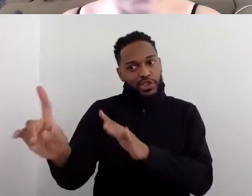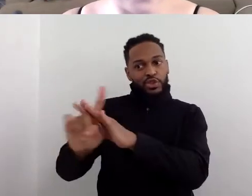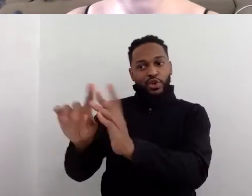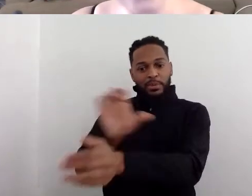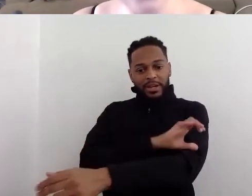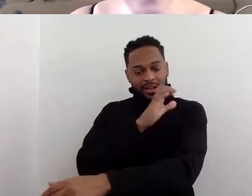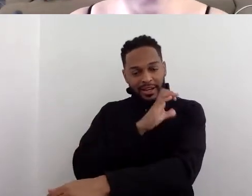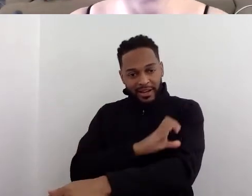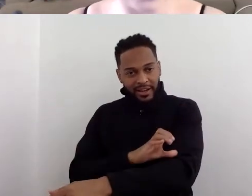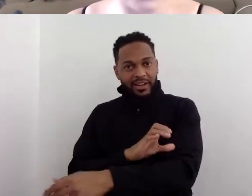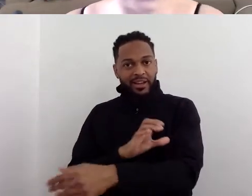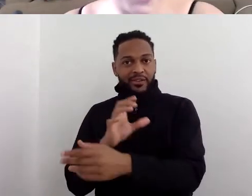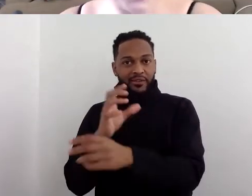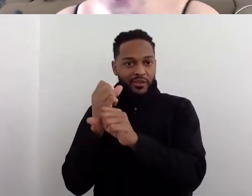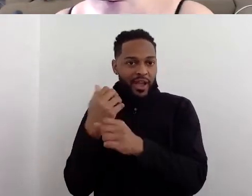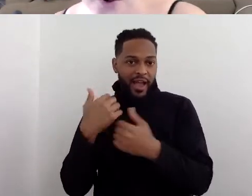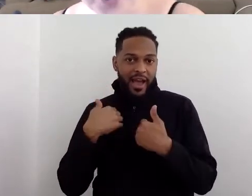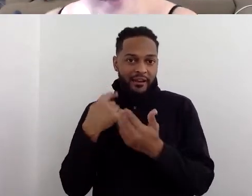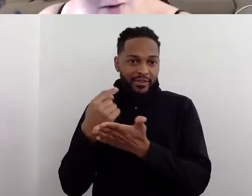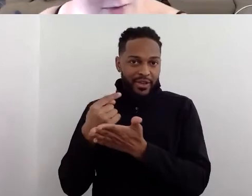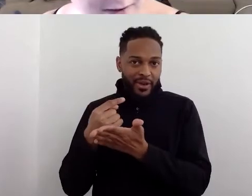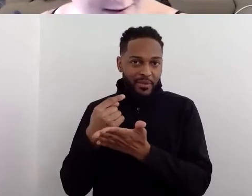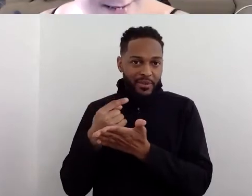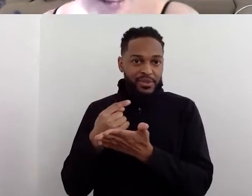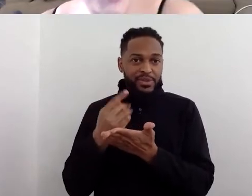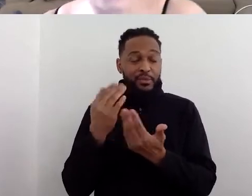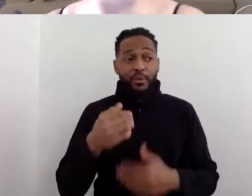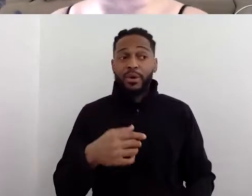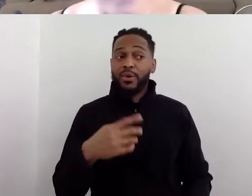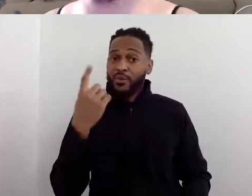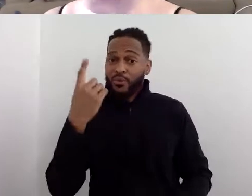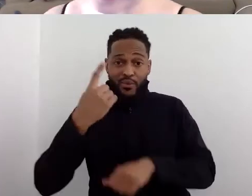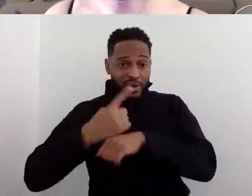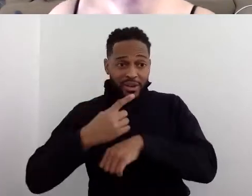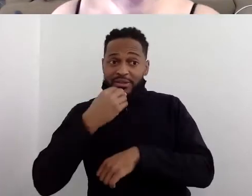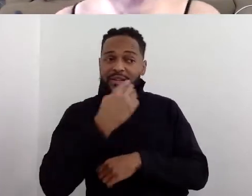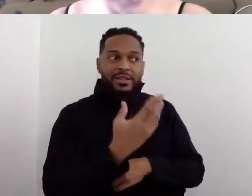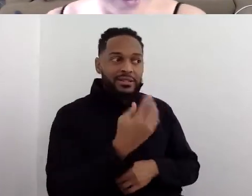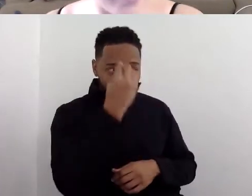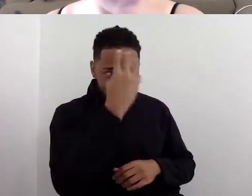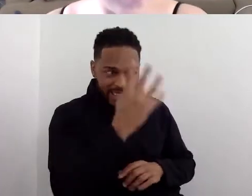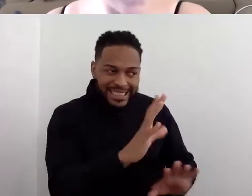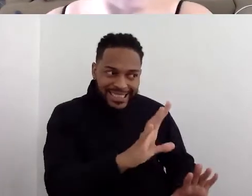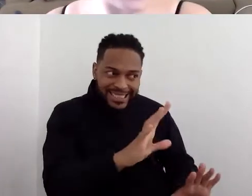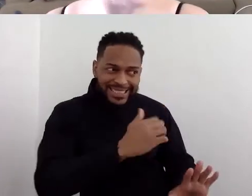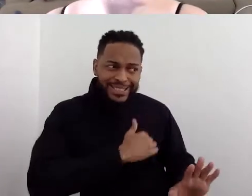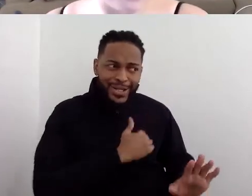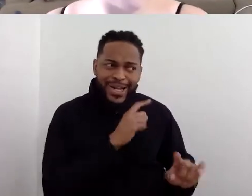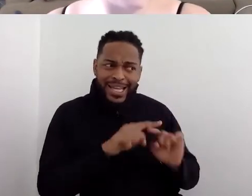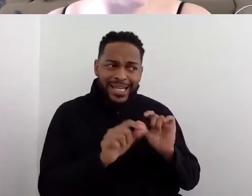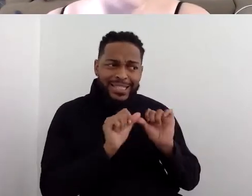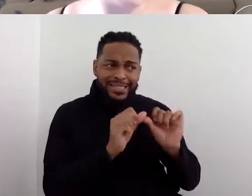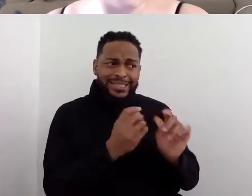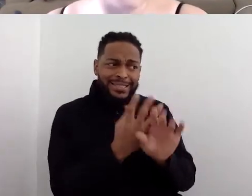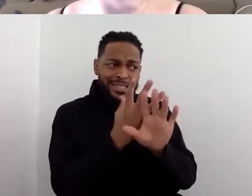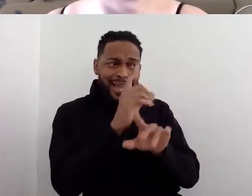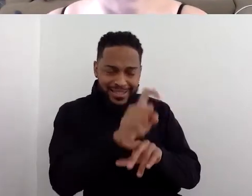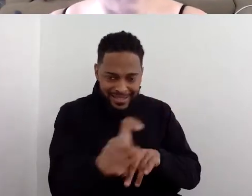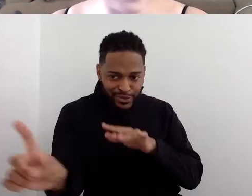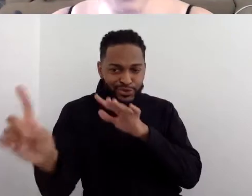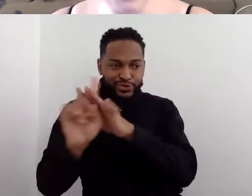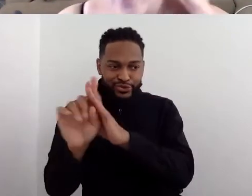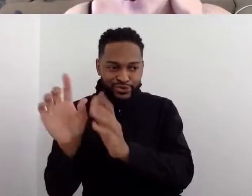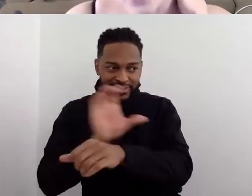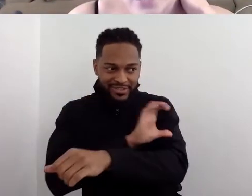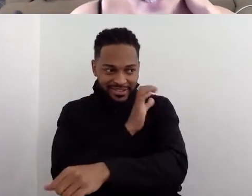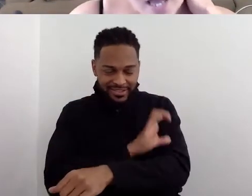that they tell her one day she can't do no more telehealth, just so she can leave the house and not be so scared. But it's definitely been good. You know, my